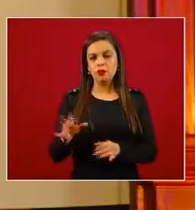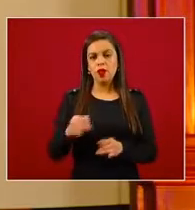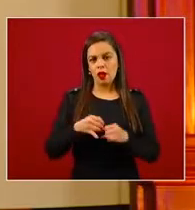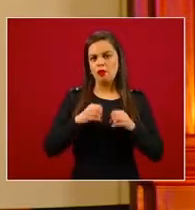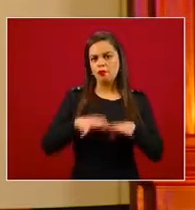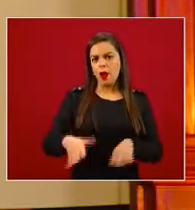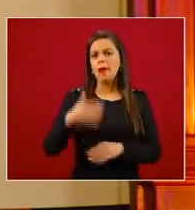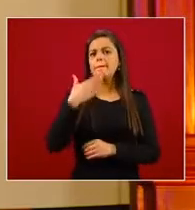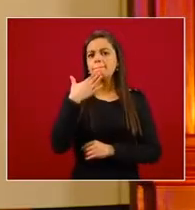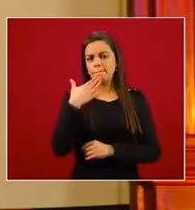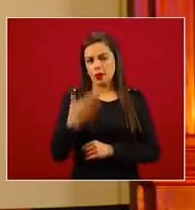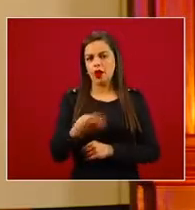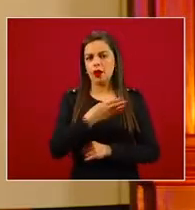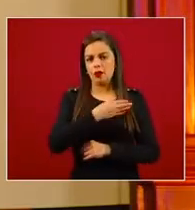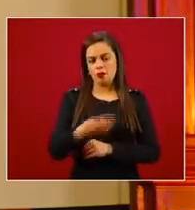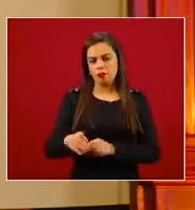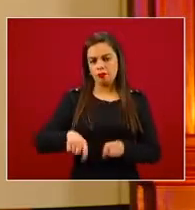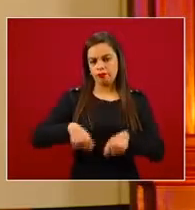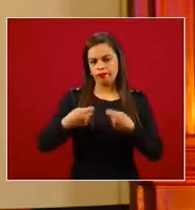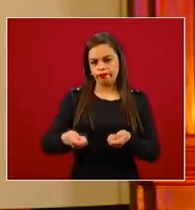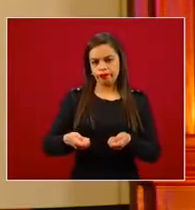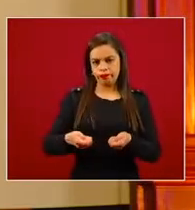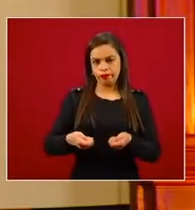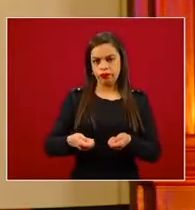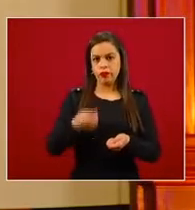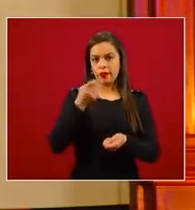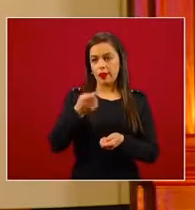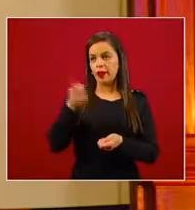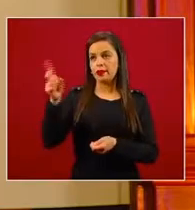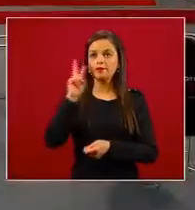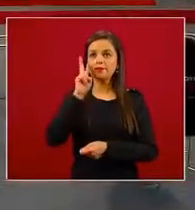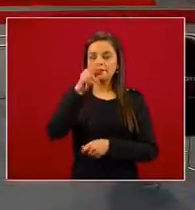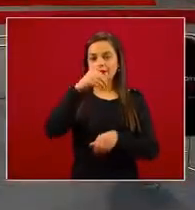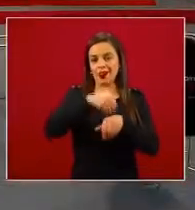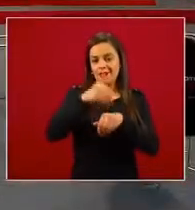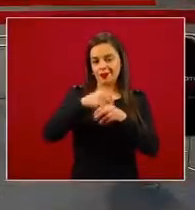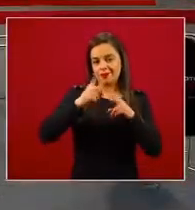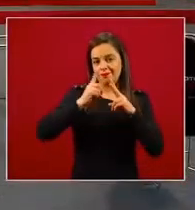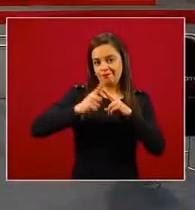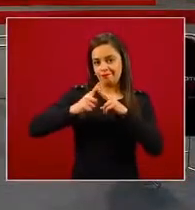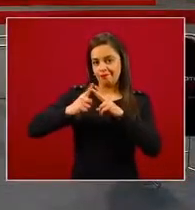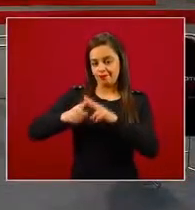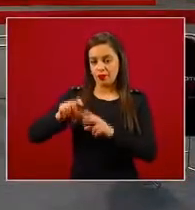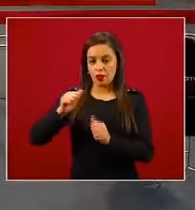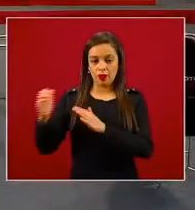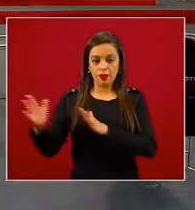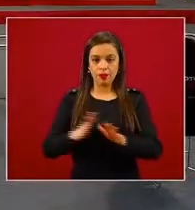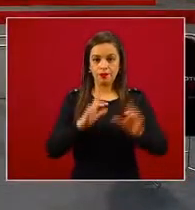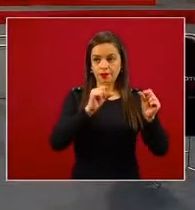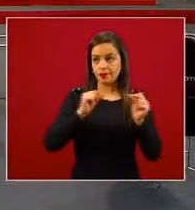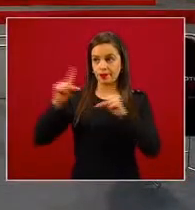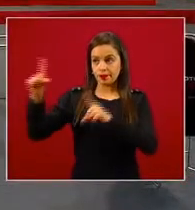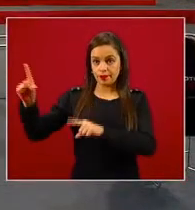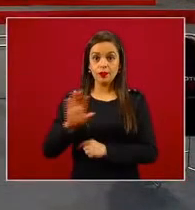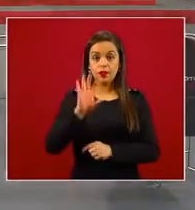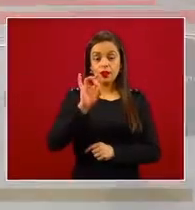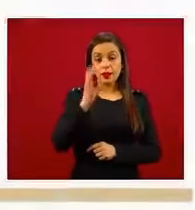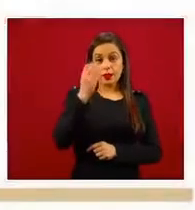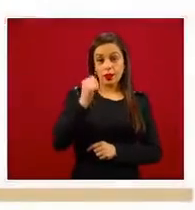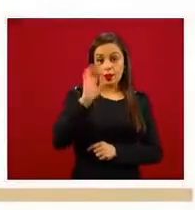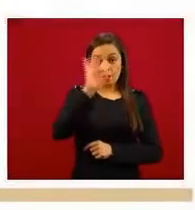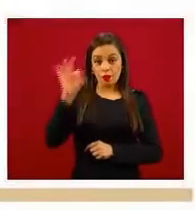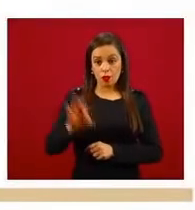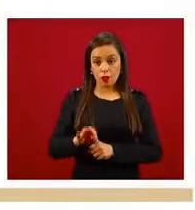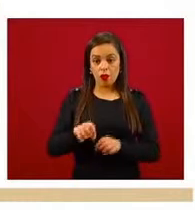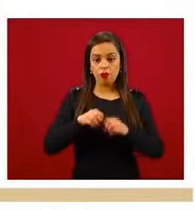confirm that we do have enough information that is being gathered from these numbers. On the next